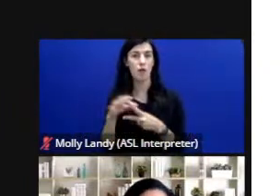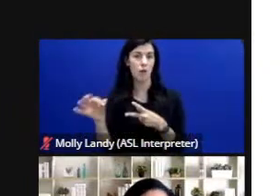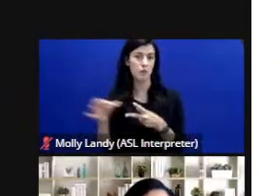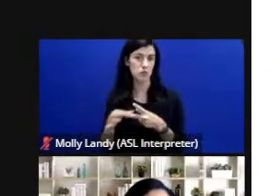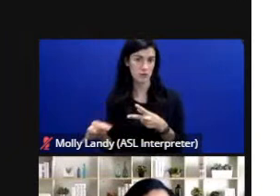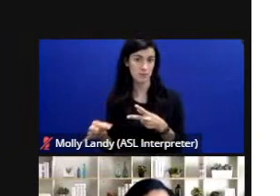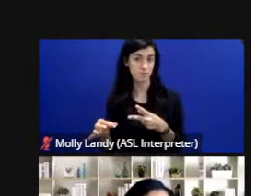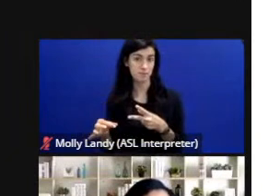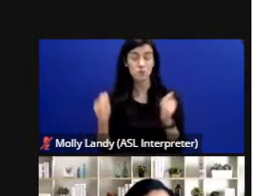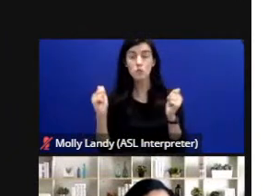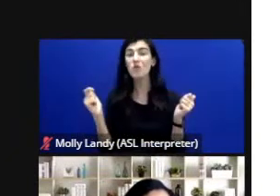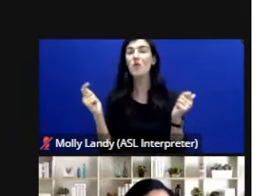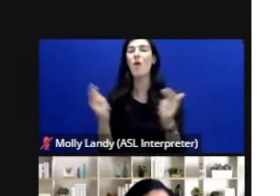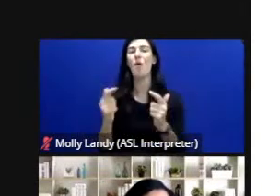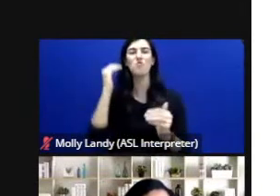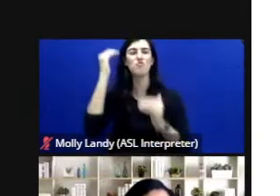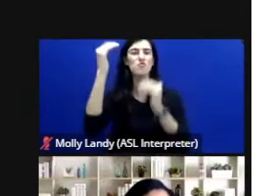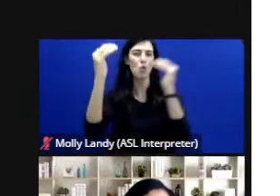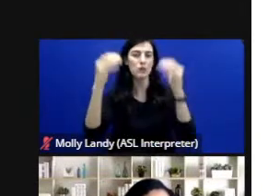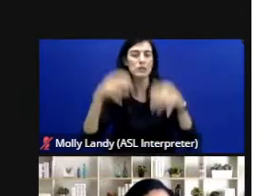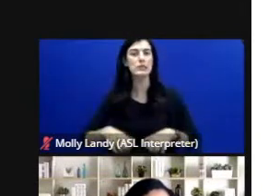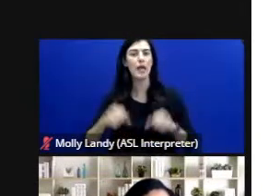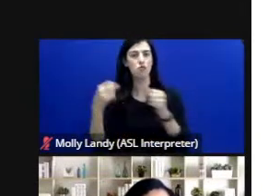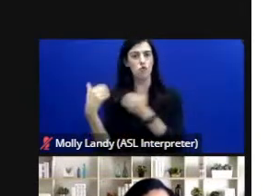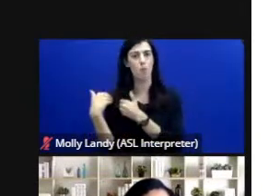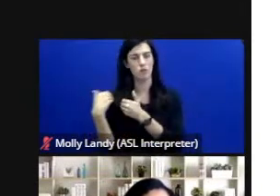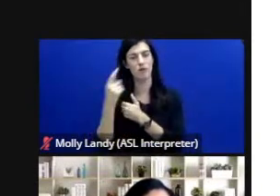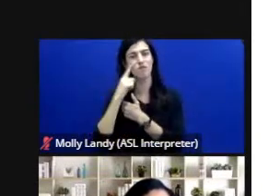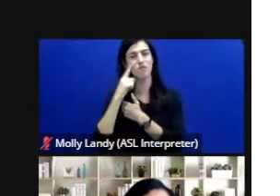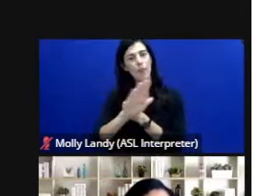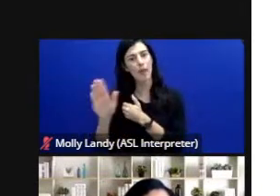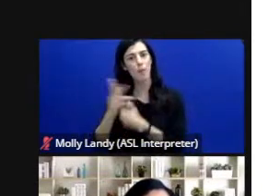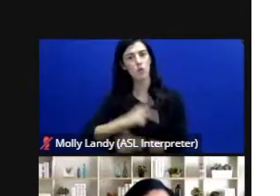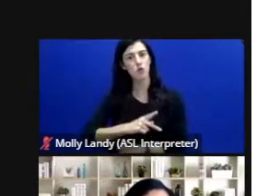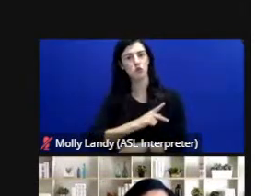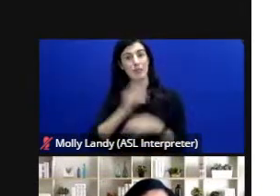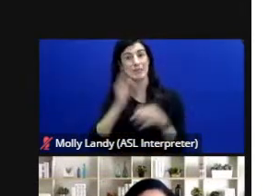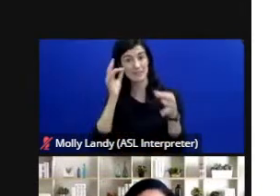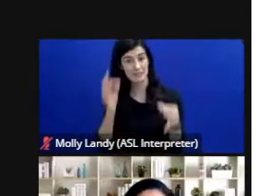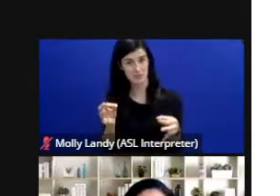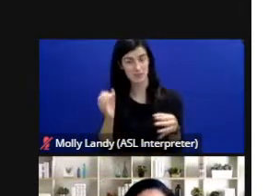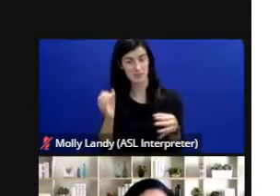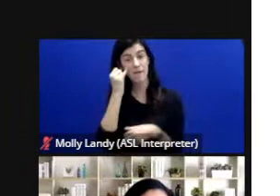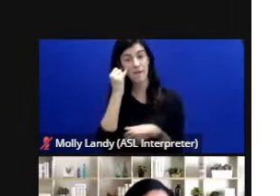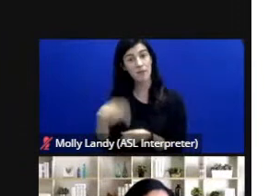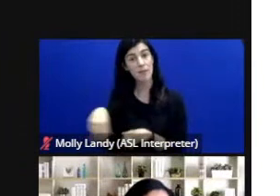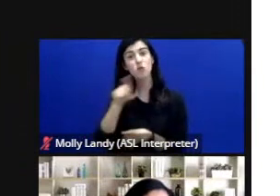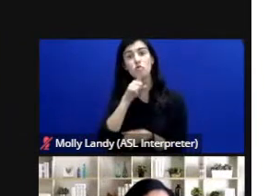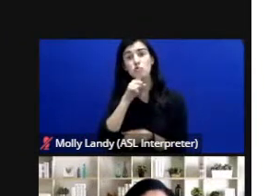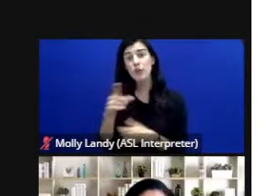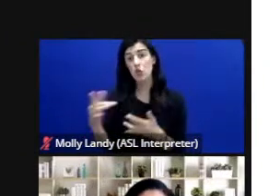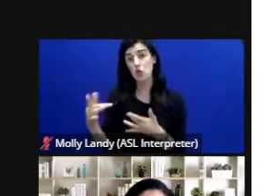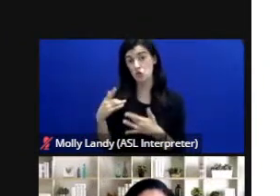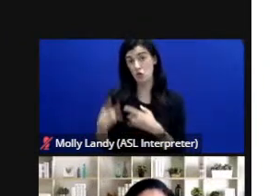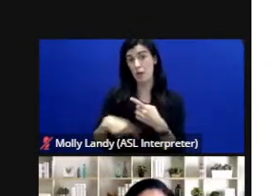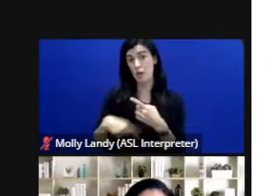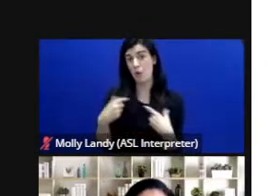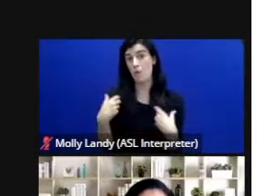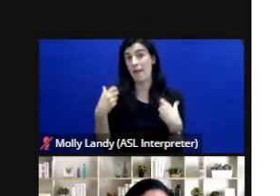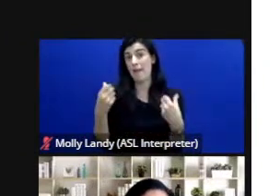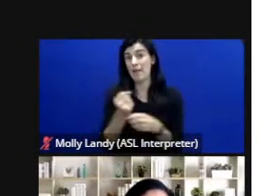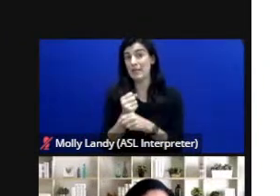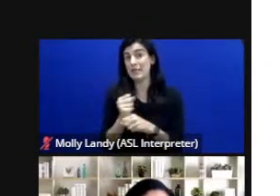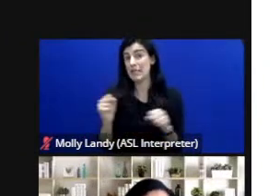all adults take responsibility for their personal decisions. And if you're truly concerned about the health and safety of your community, including your own